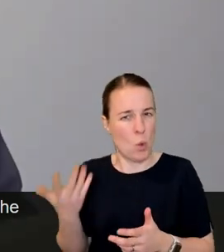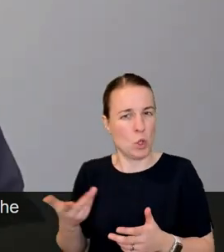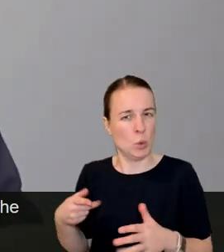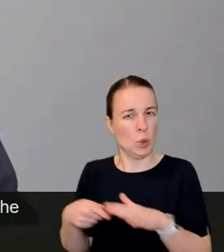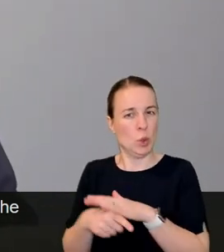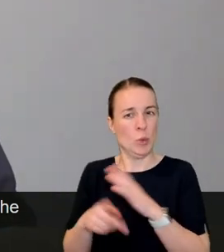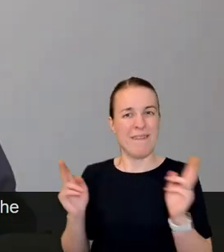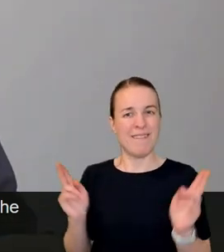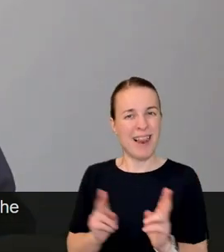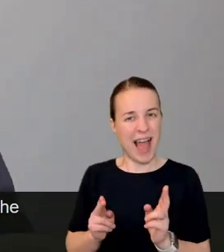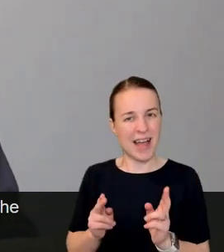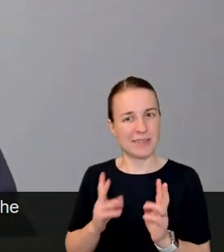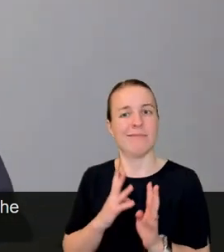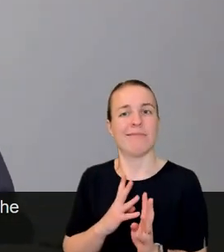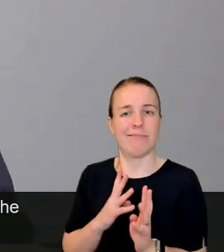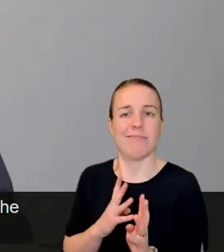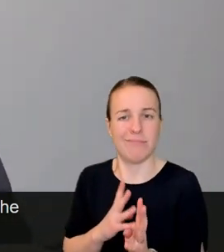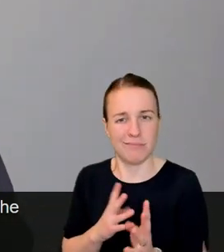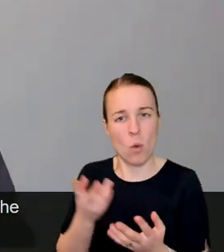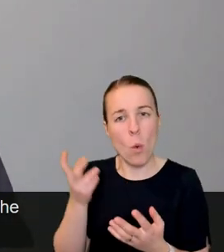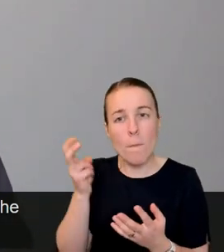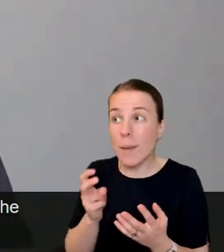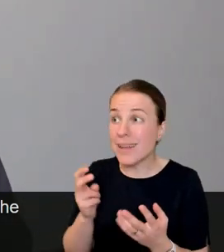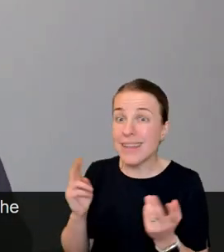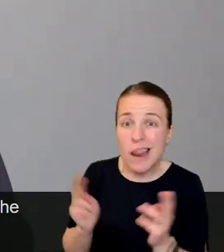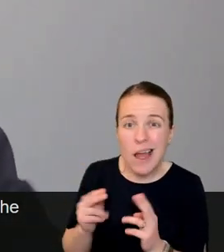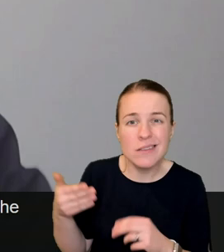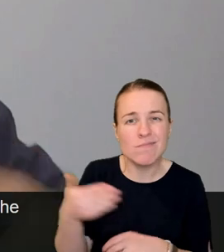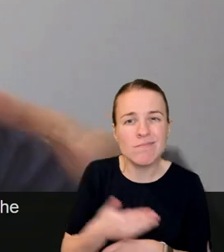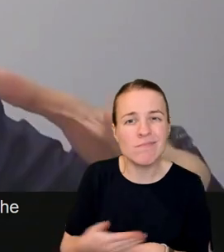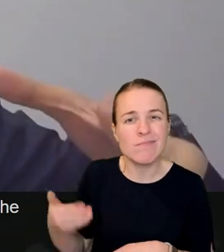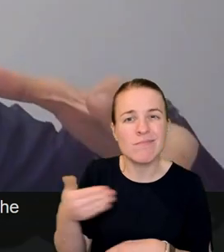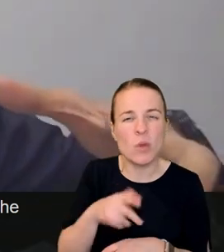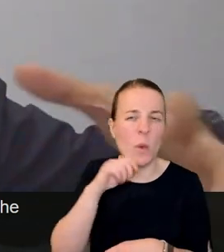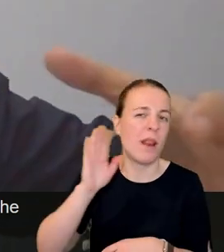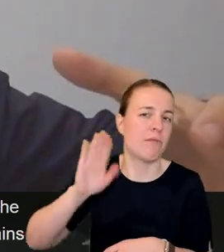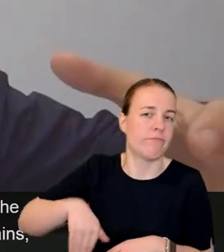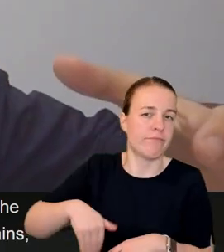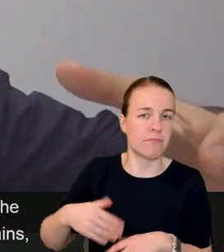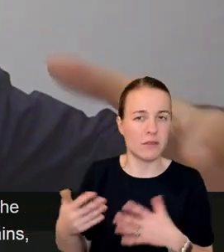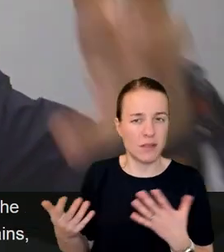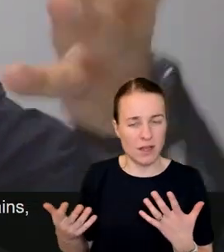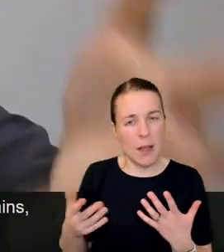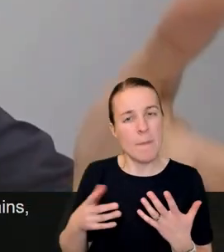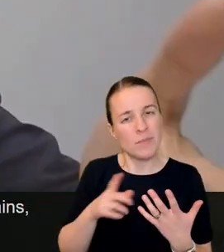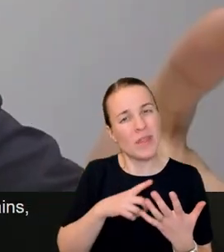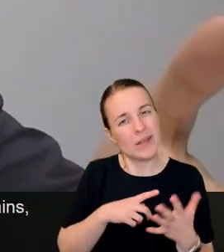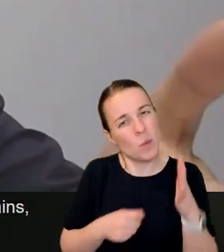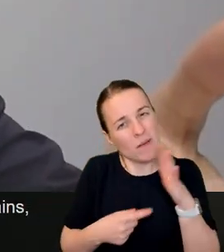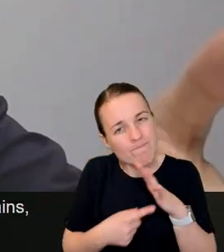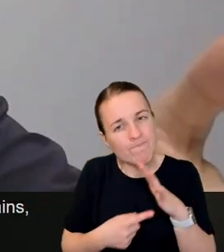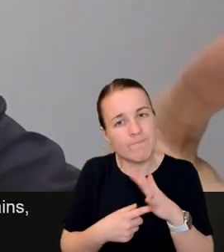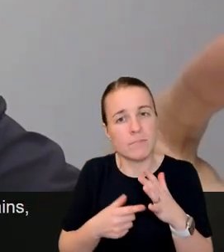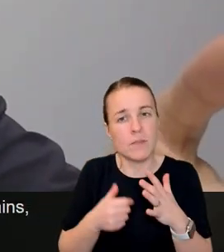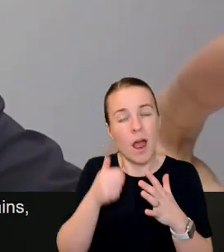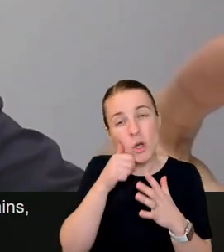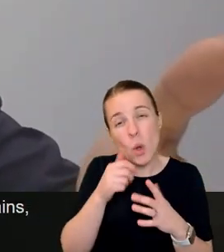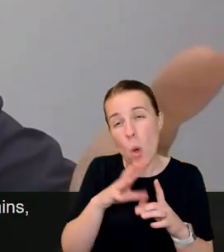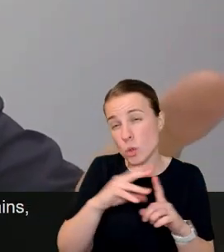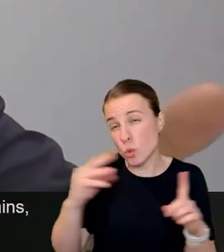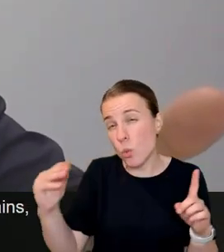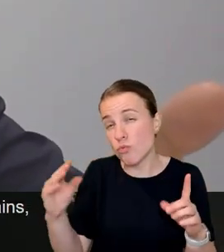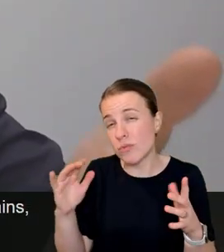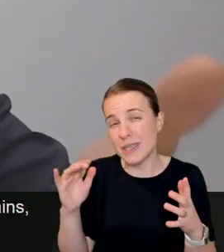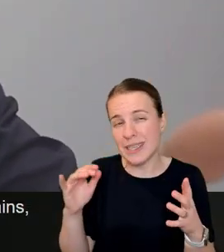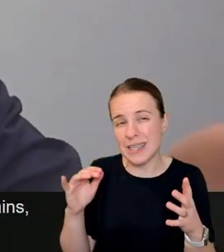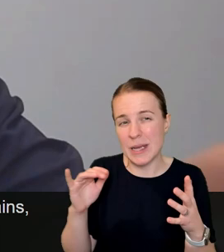bus, want to use a bus if there are fewer buses, less frequent services and so forth. So that's why, you know, I know the Tories don't like me criticising the government. They don't